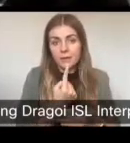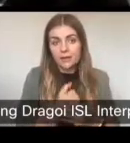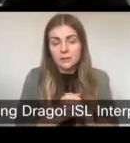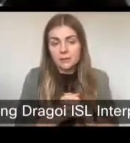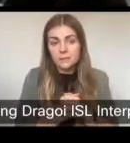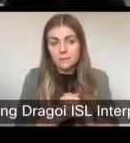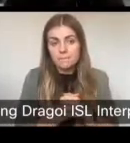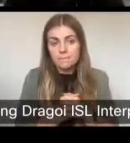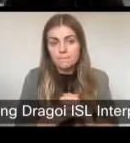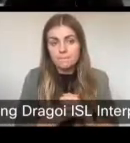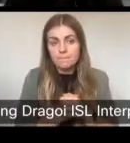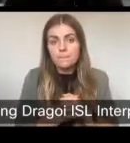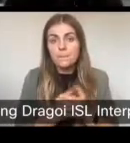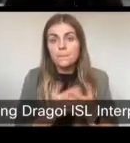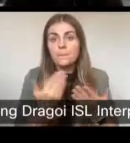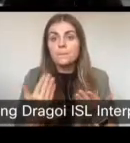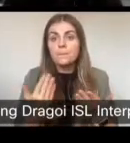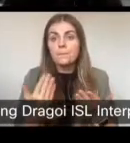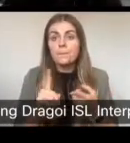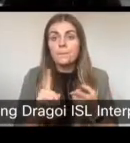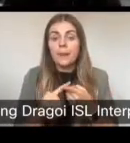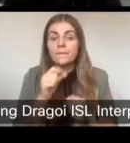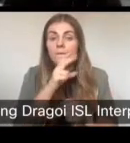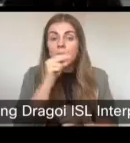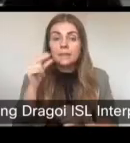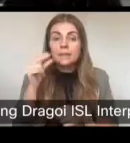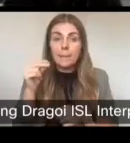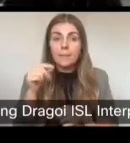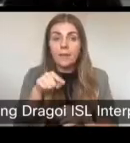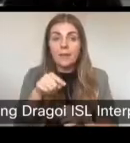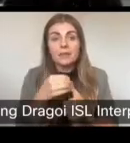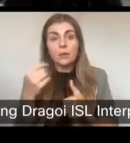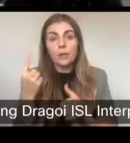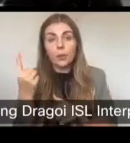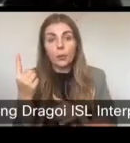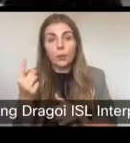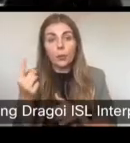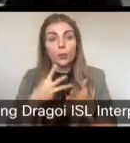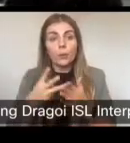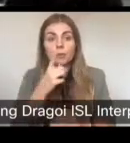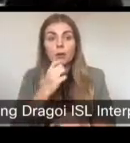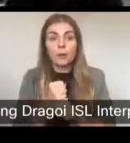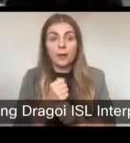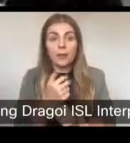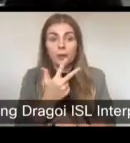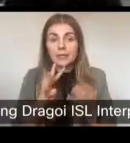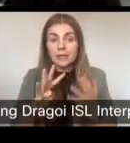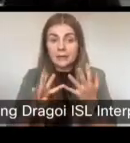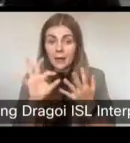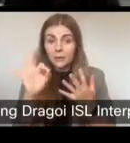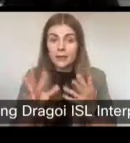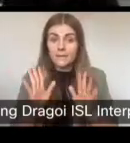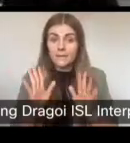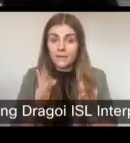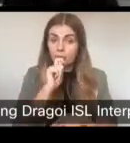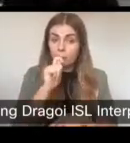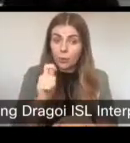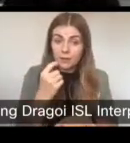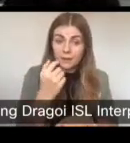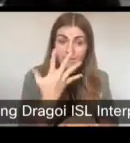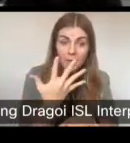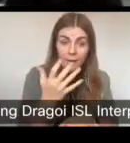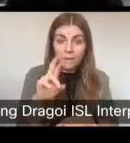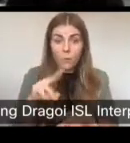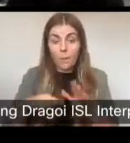And for example, this is another one where Topsy found 39% had reported 5 or more adverse childhood